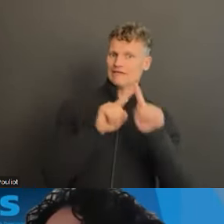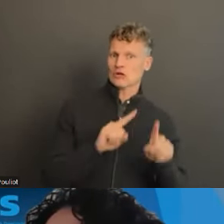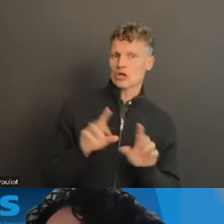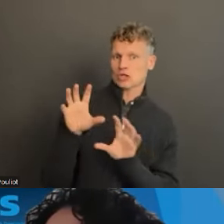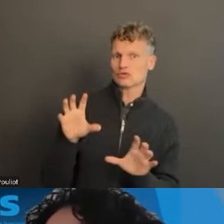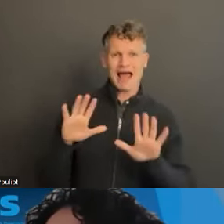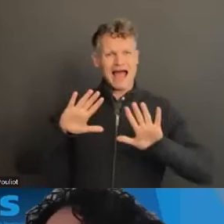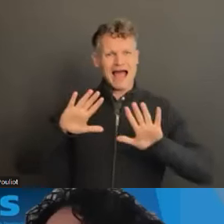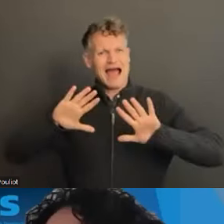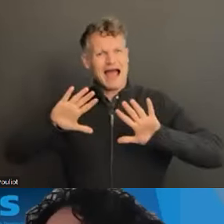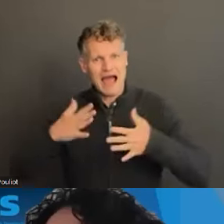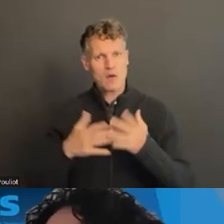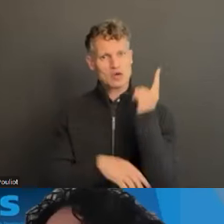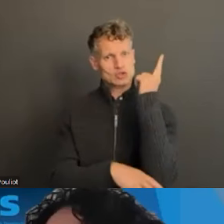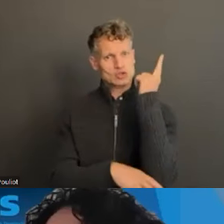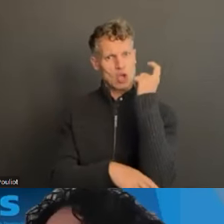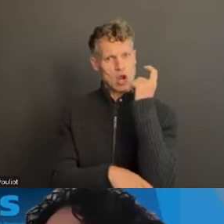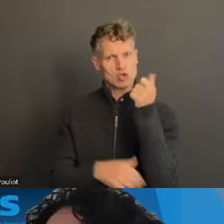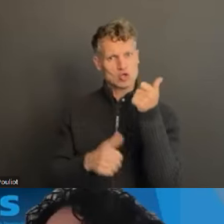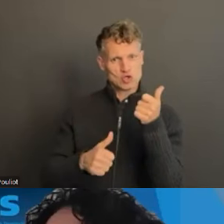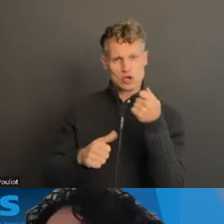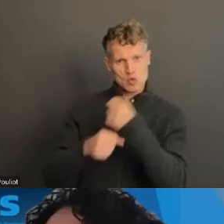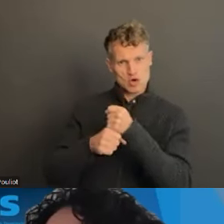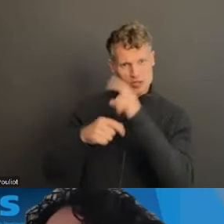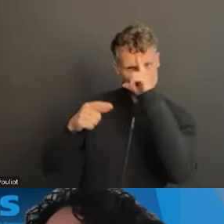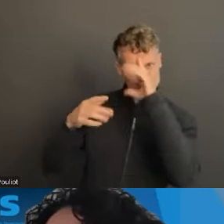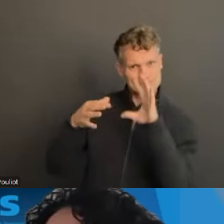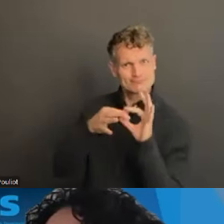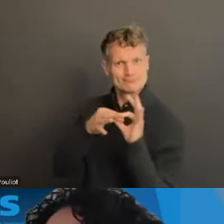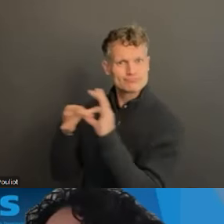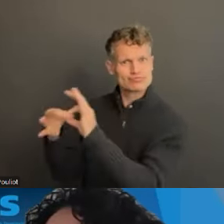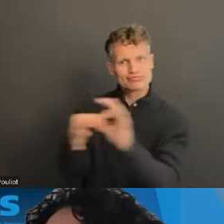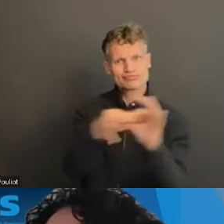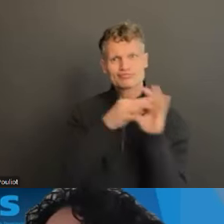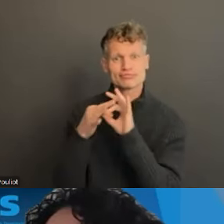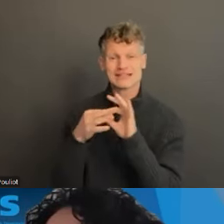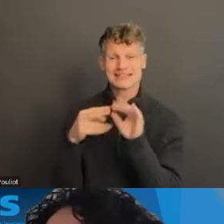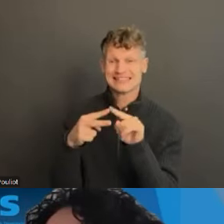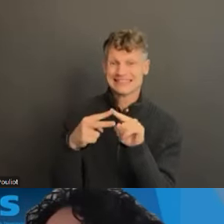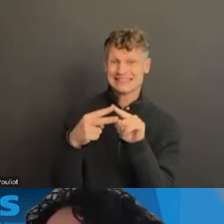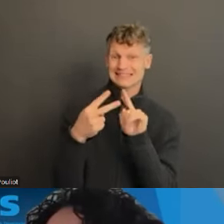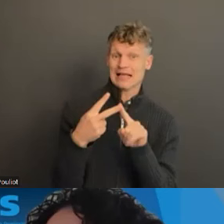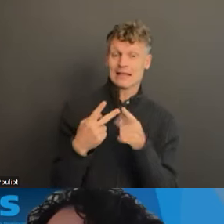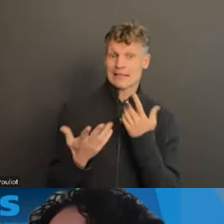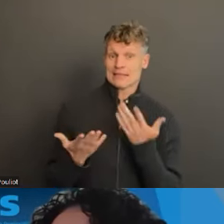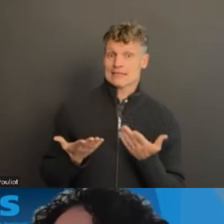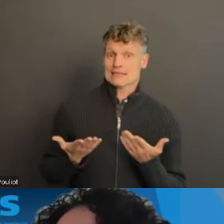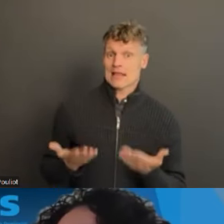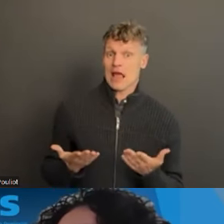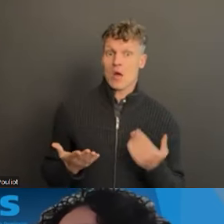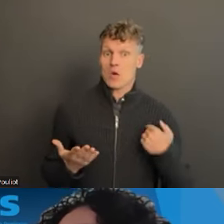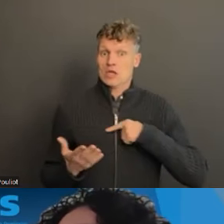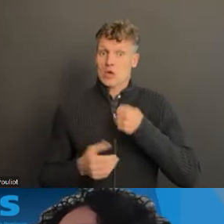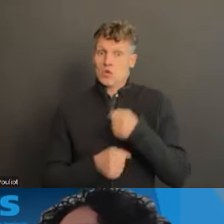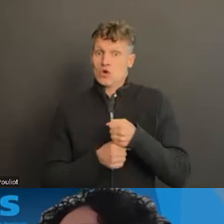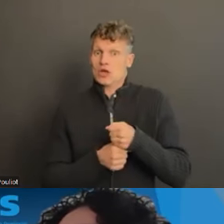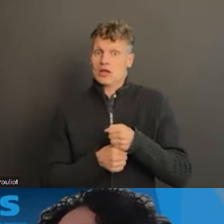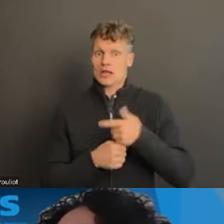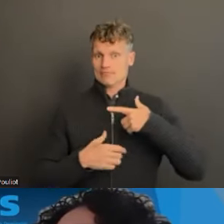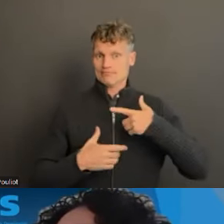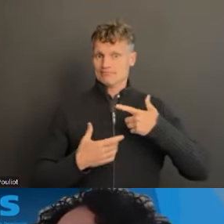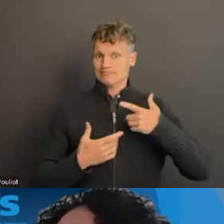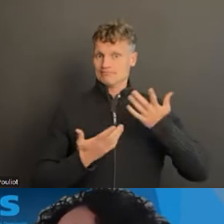can start with that internal collaboration. The second step is now that we are working internally within the Ministry of